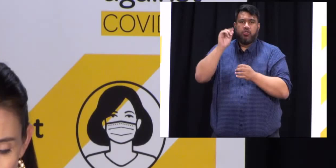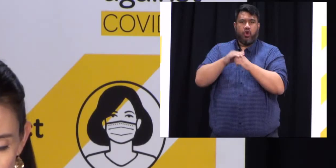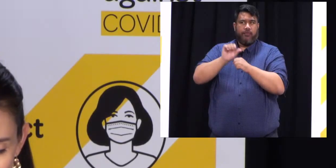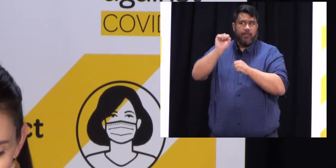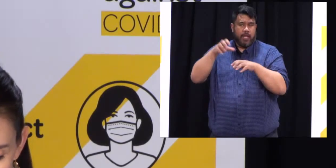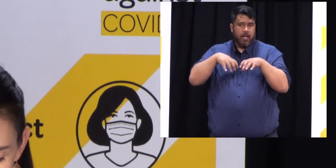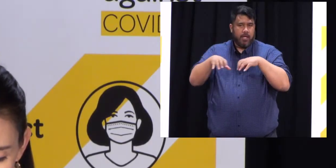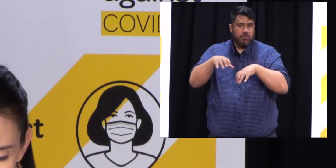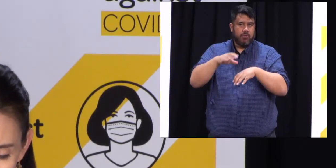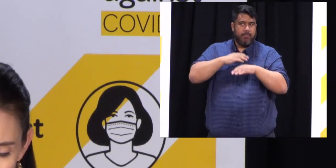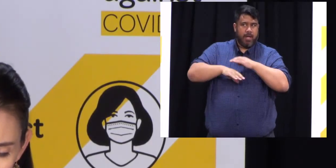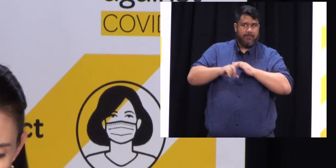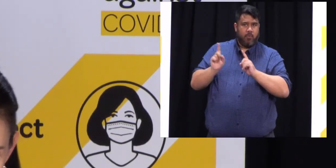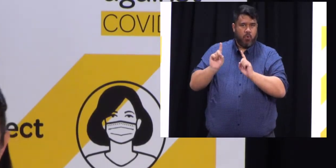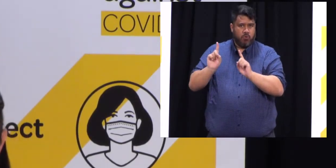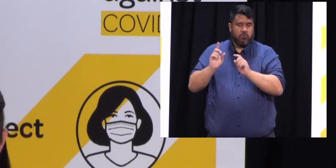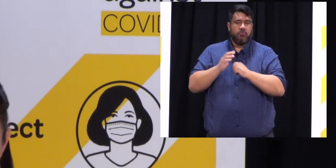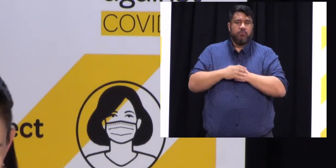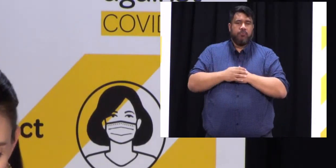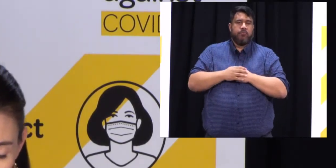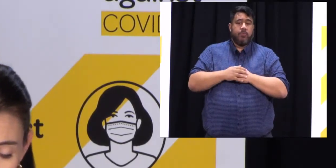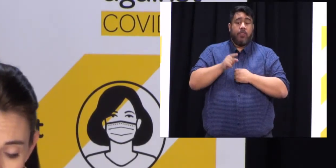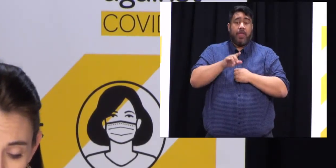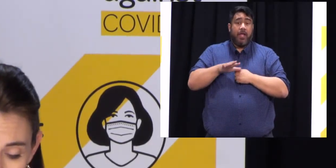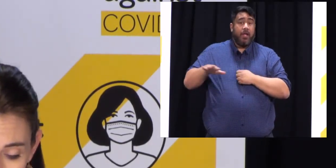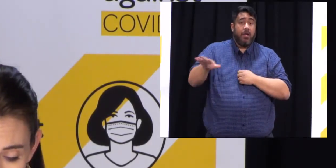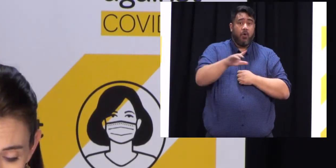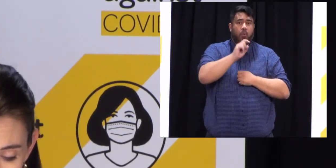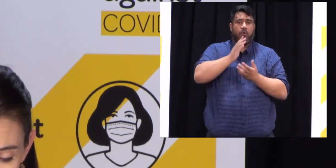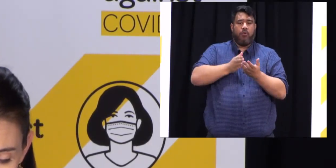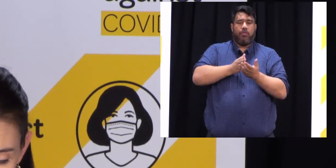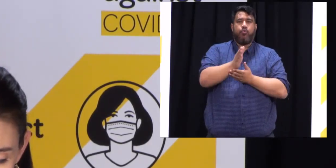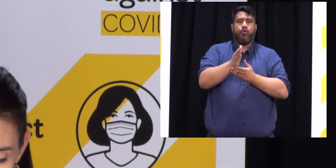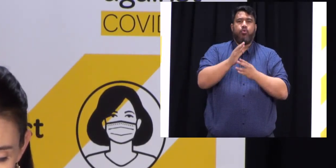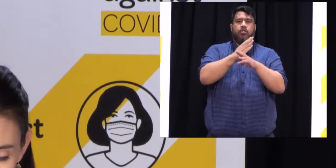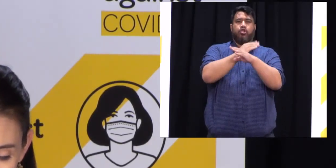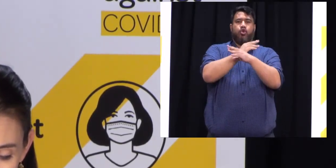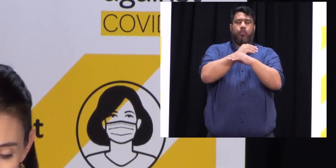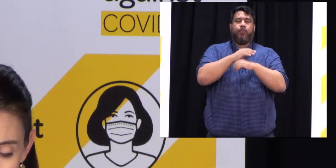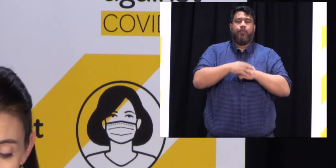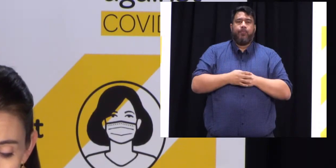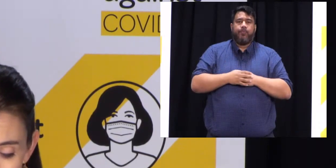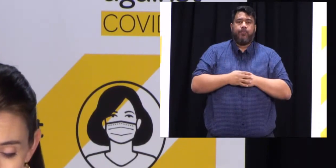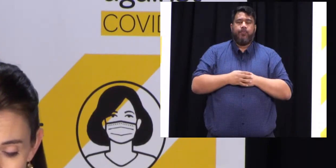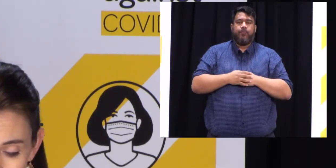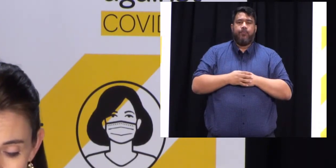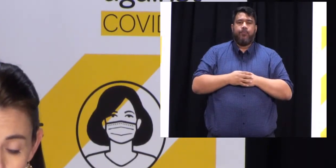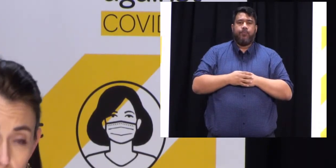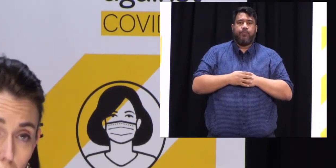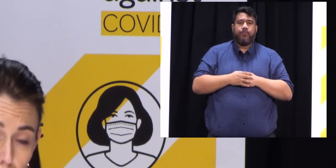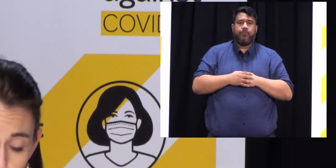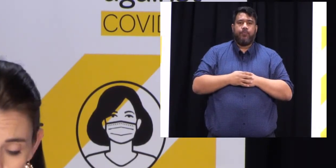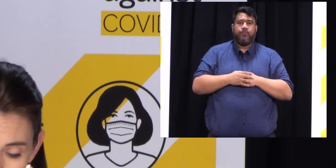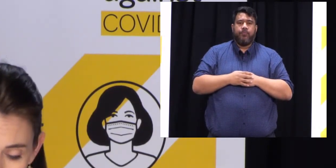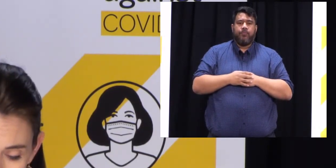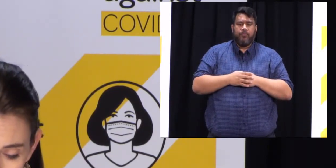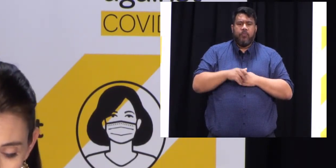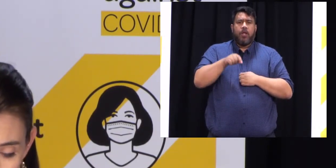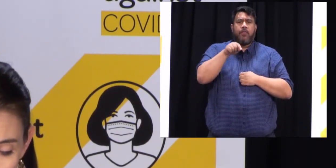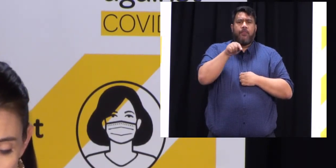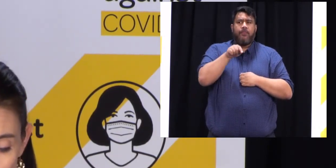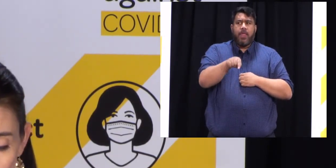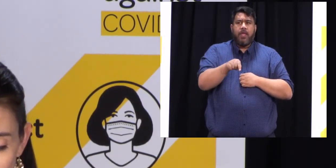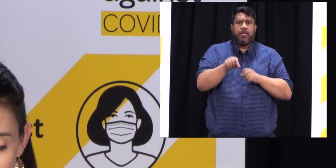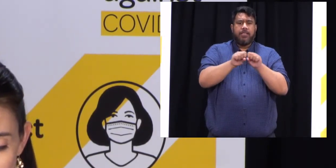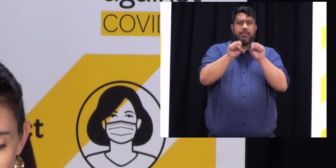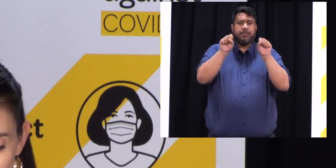and scrutiny. We'll use the next week to see if there are other enhancements we can make. I would add that these types of alternative